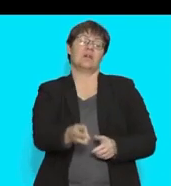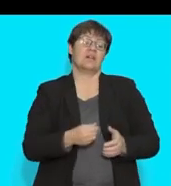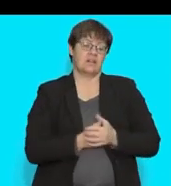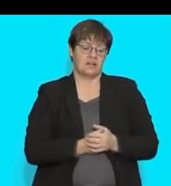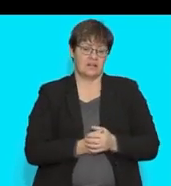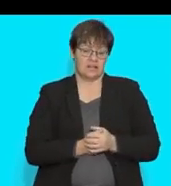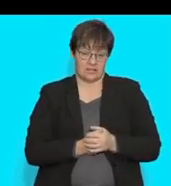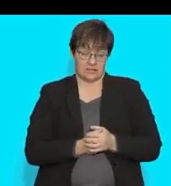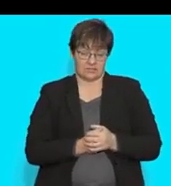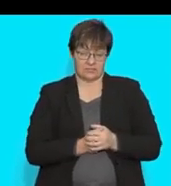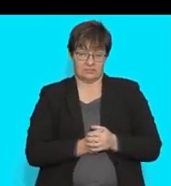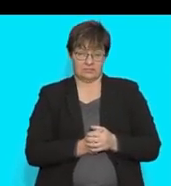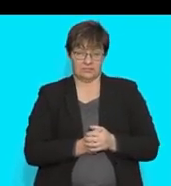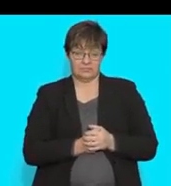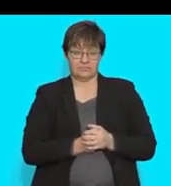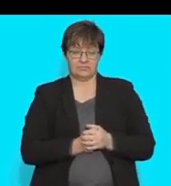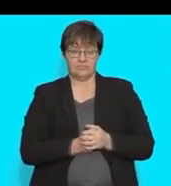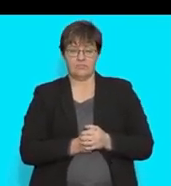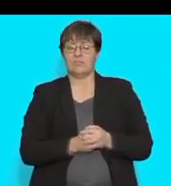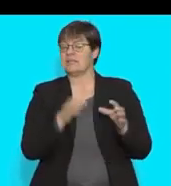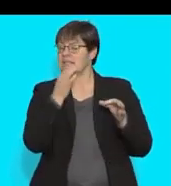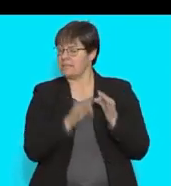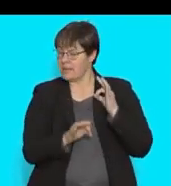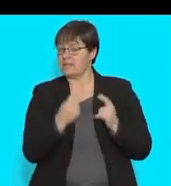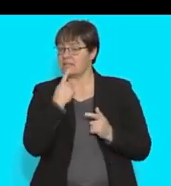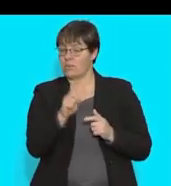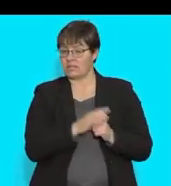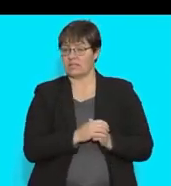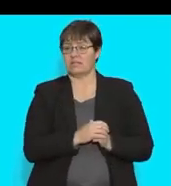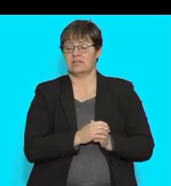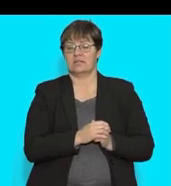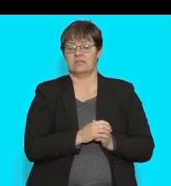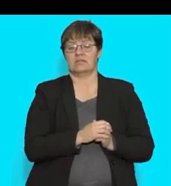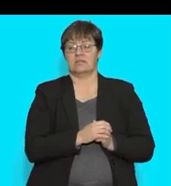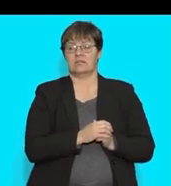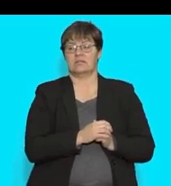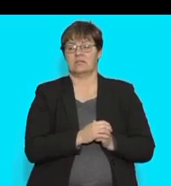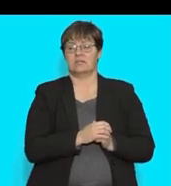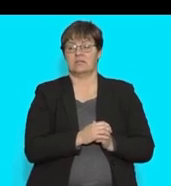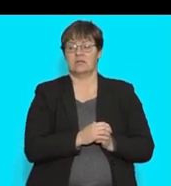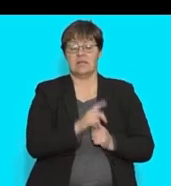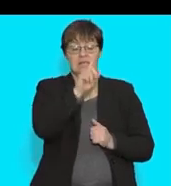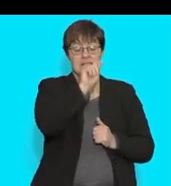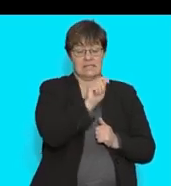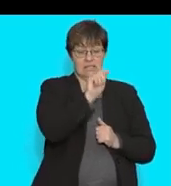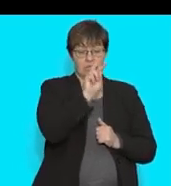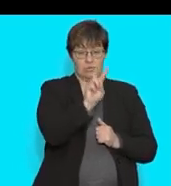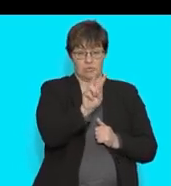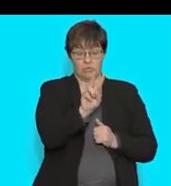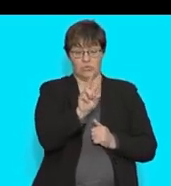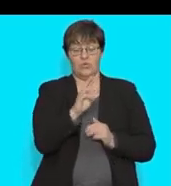one another, right? So in simple terms, I'm then going to say number one, TU